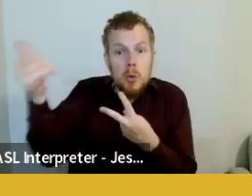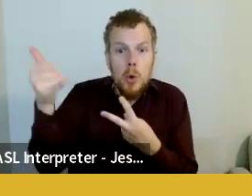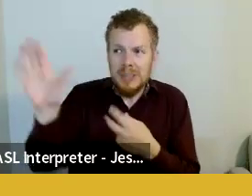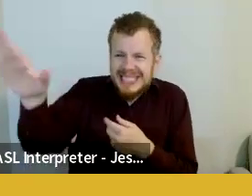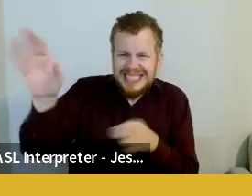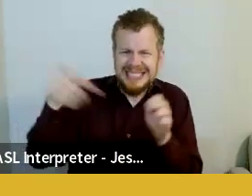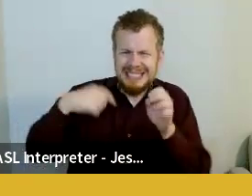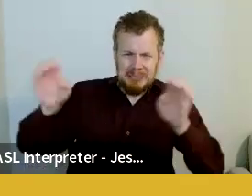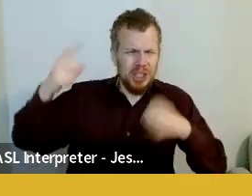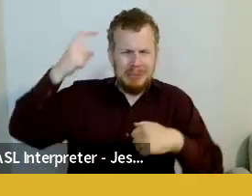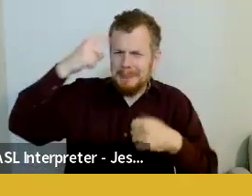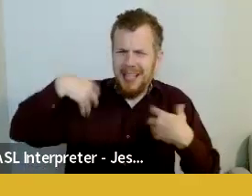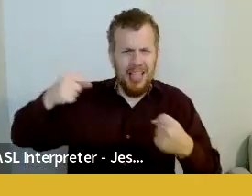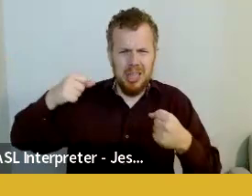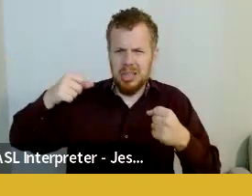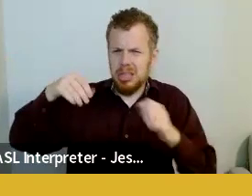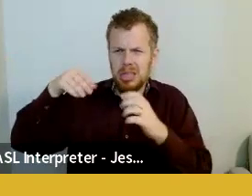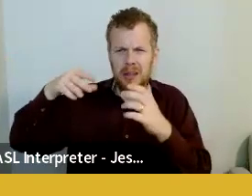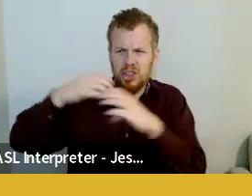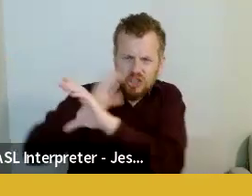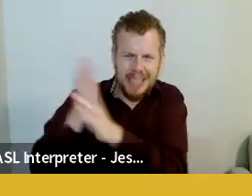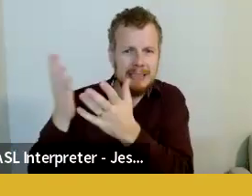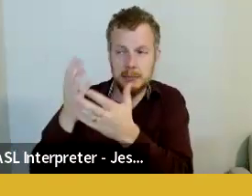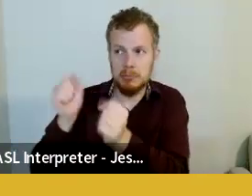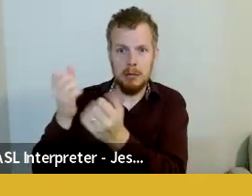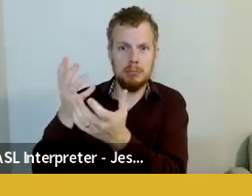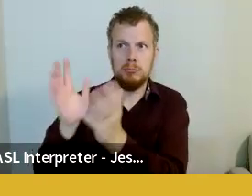through a crisis or even just needs someone to talk to.